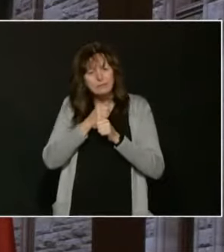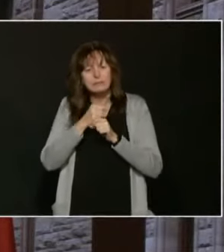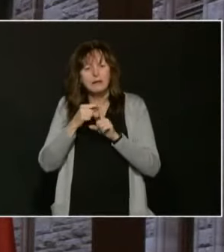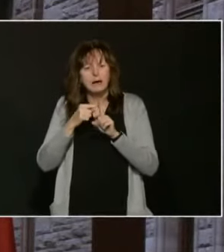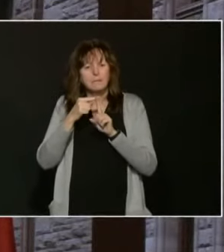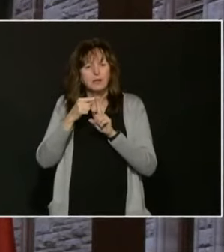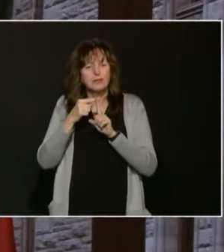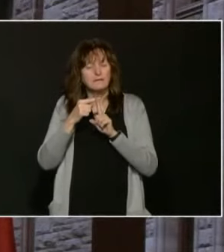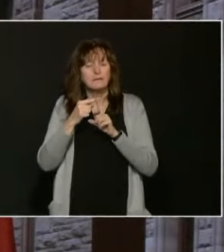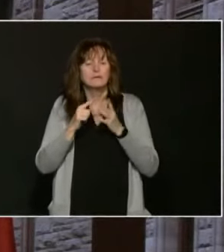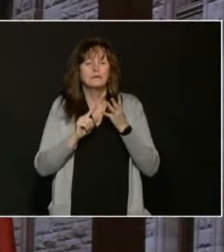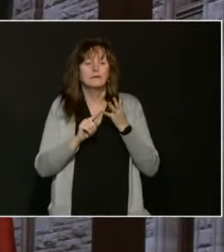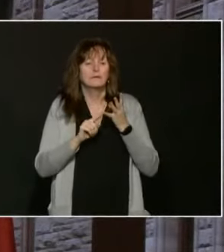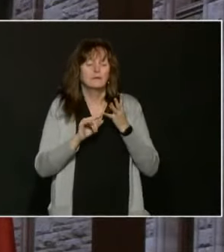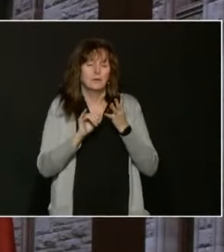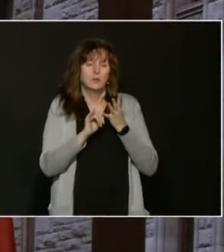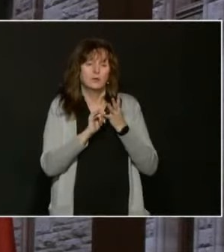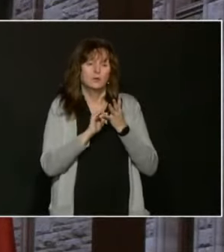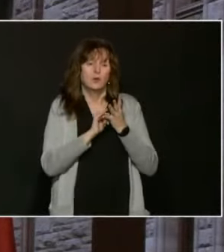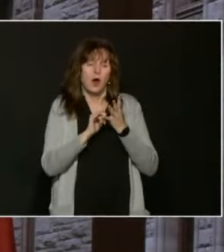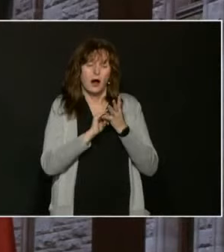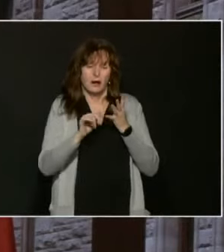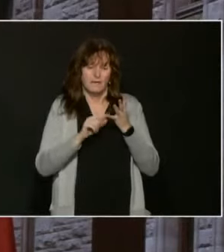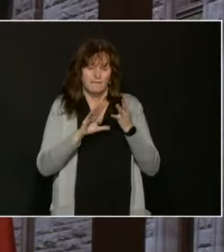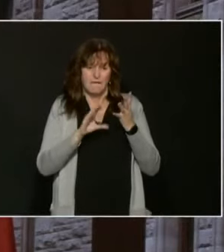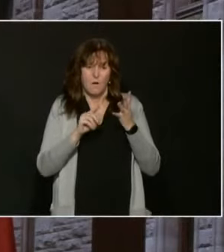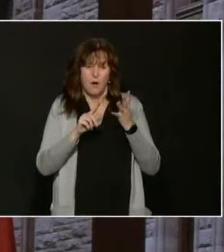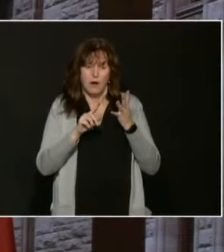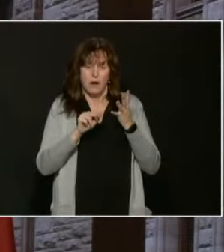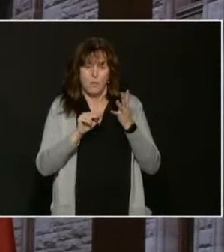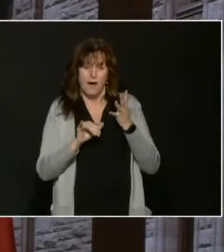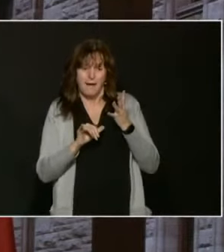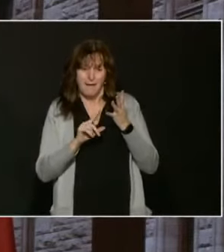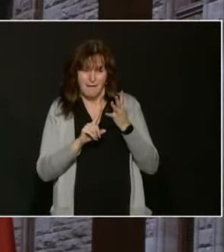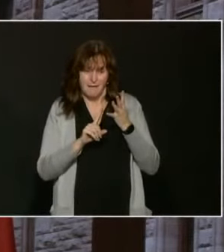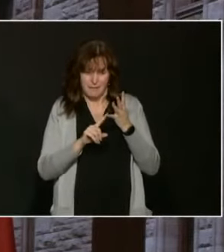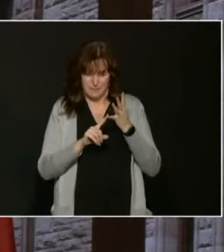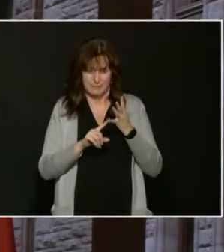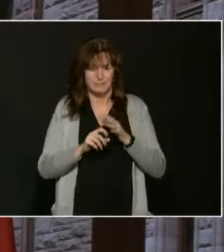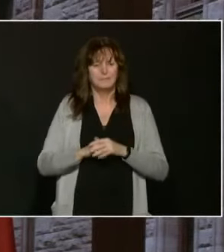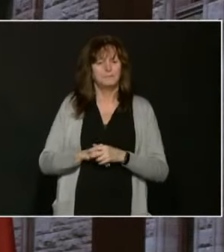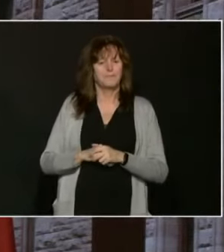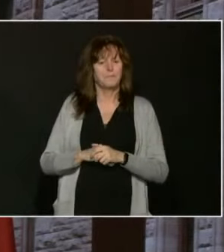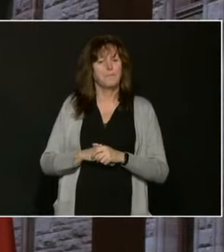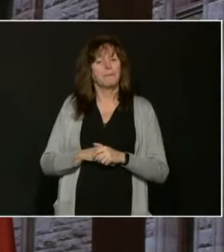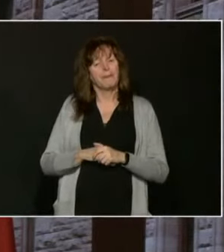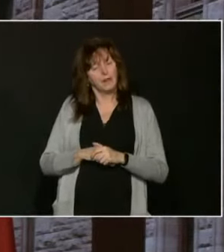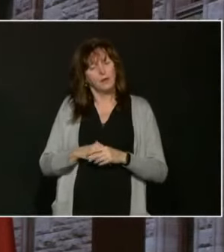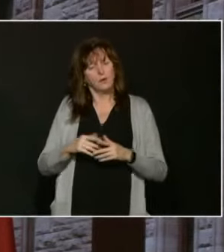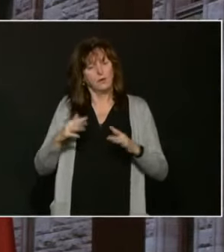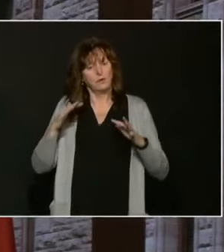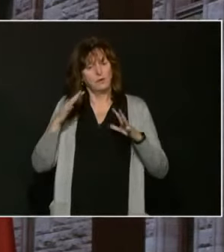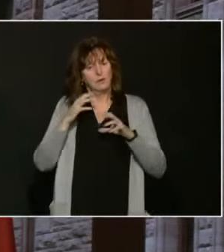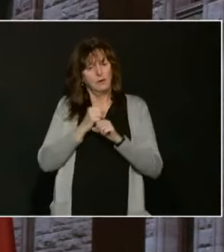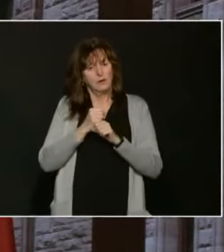delineation. So in conclusion, these issues are before us. The variants of concern are